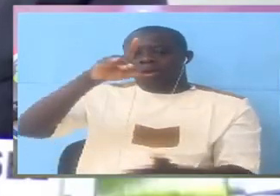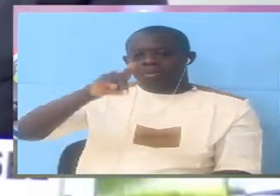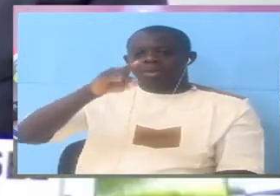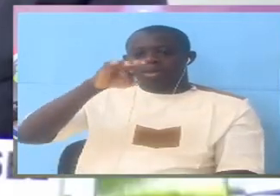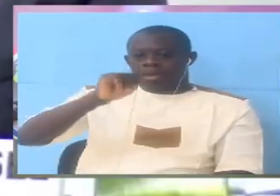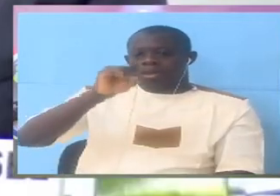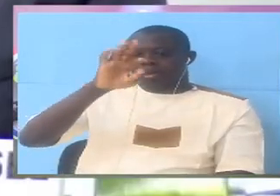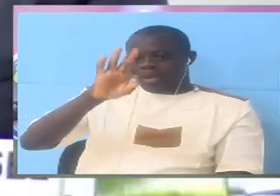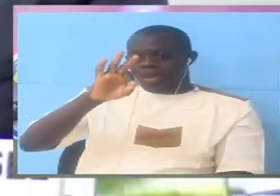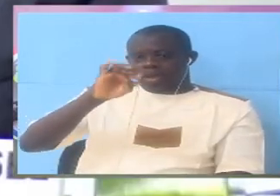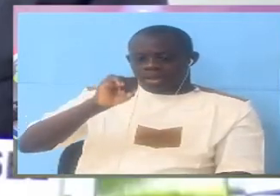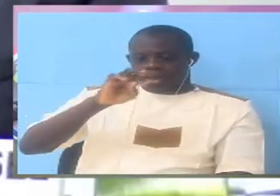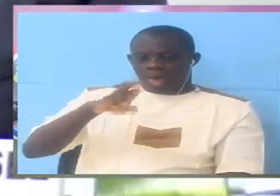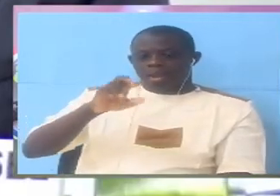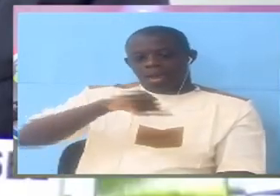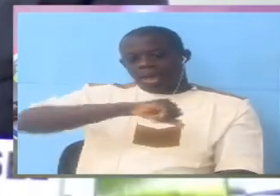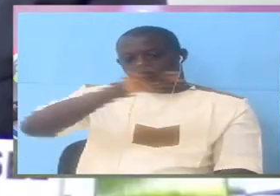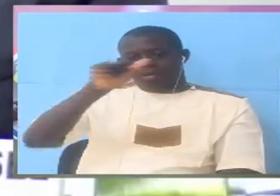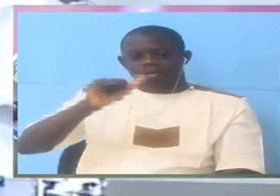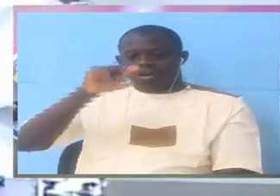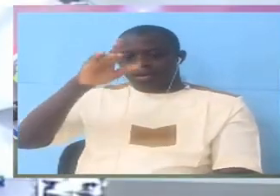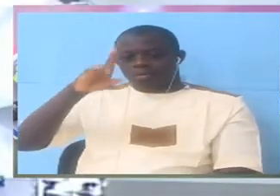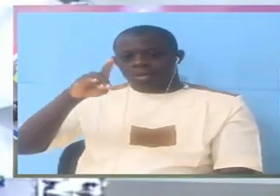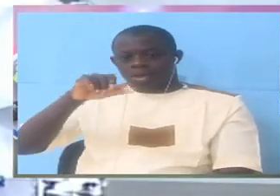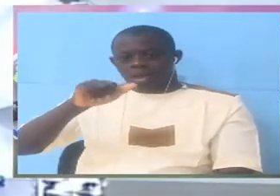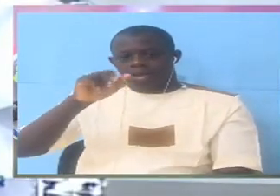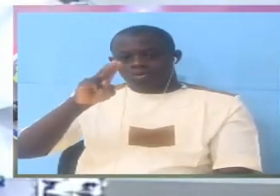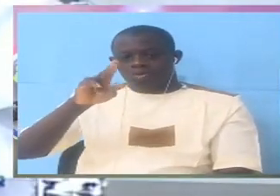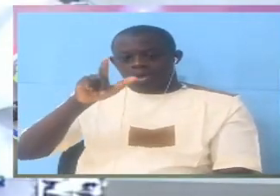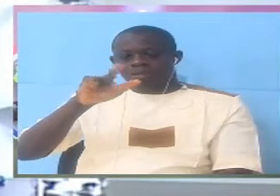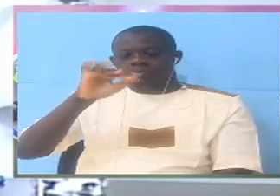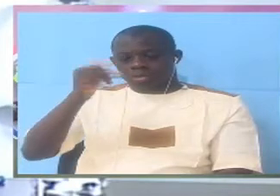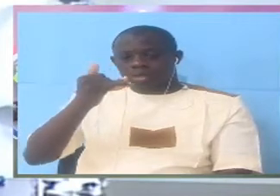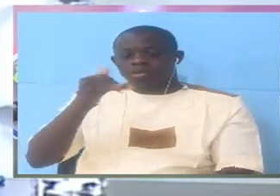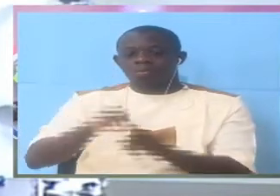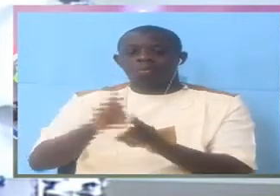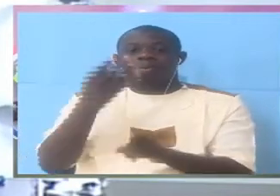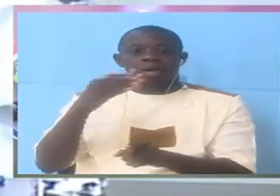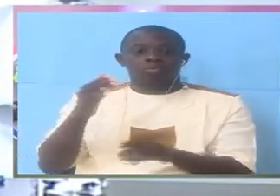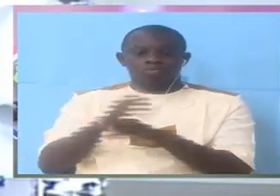to the floor. Yeah. My counsel. When we reached, it was late.